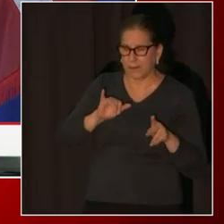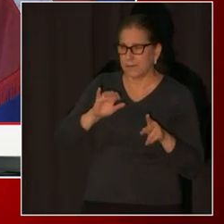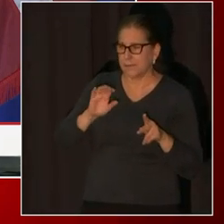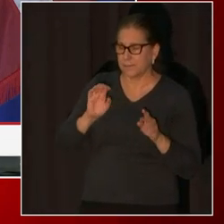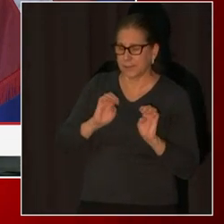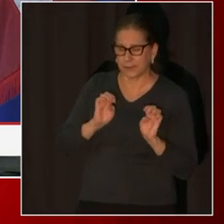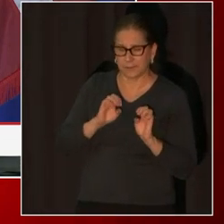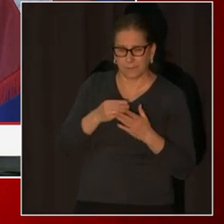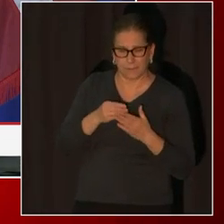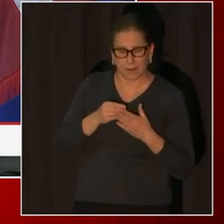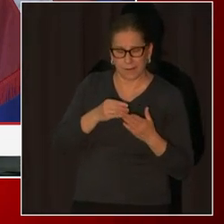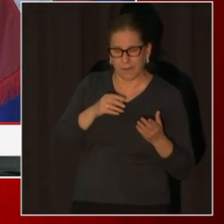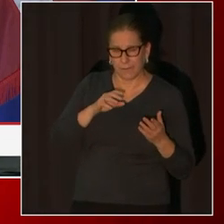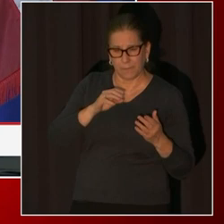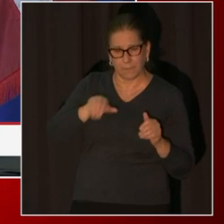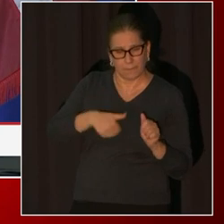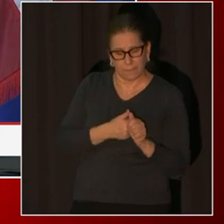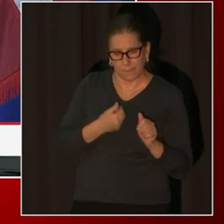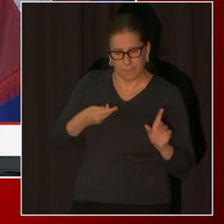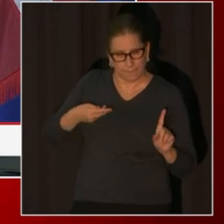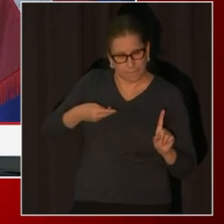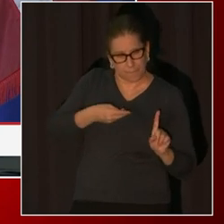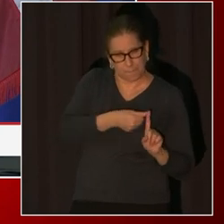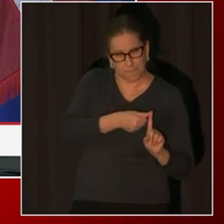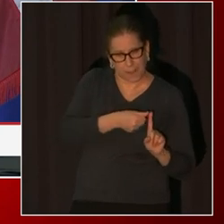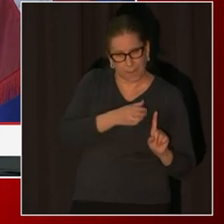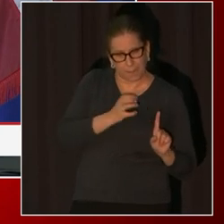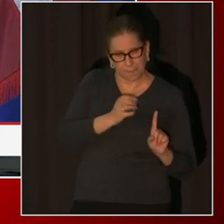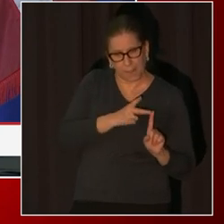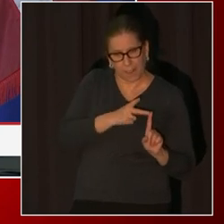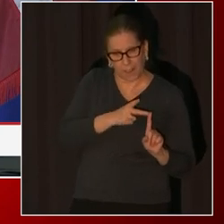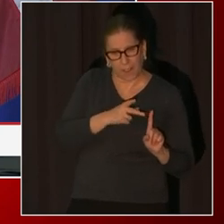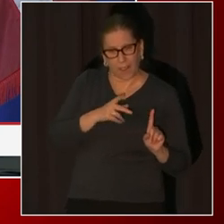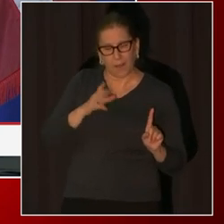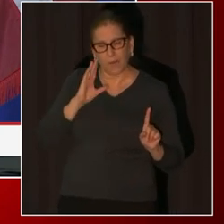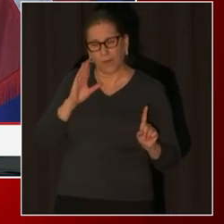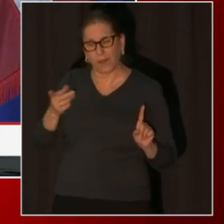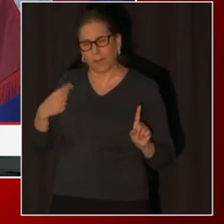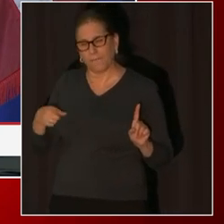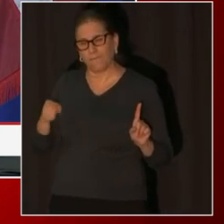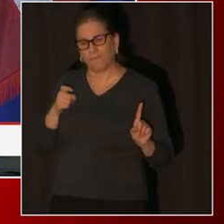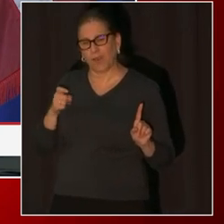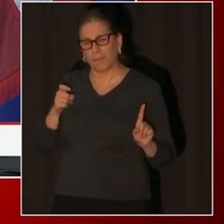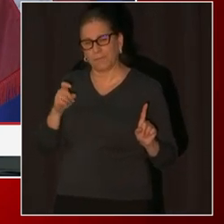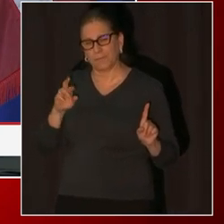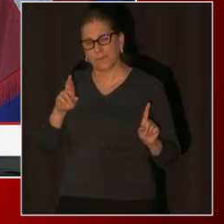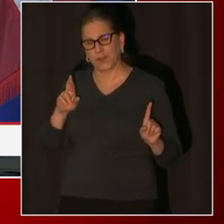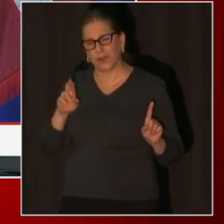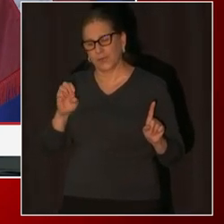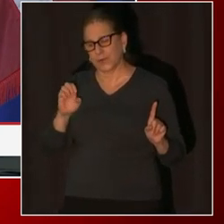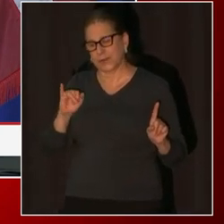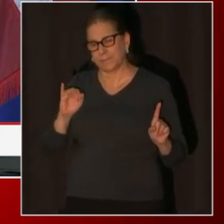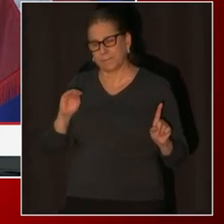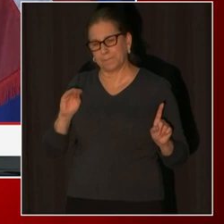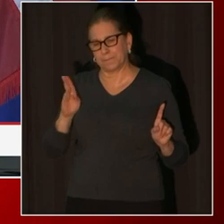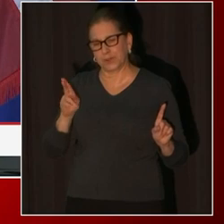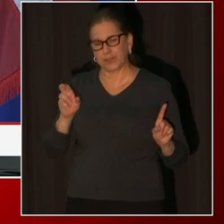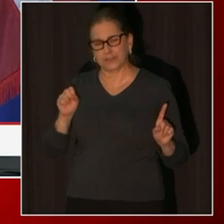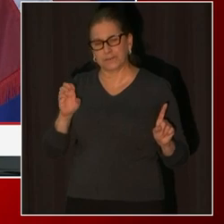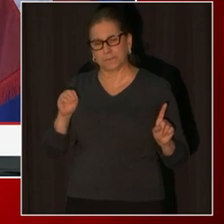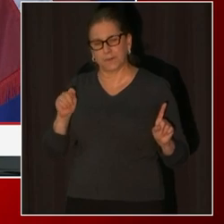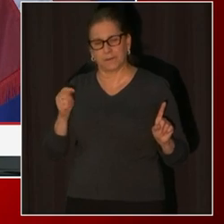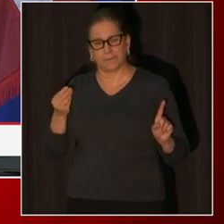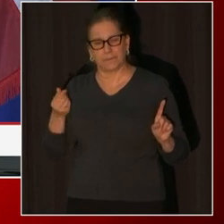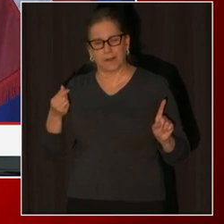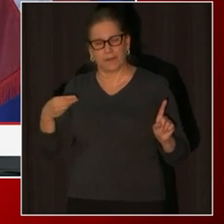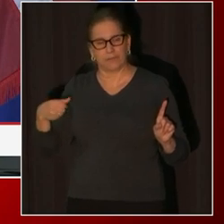from refunds. Is that the word I want? Reimbursements related to COVID, which